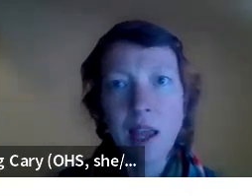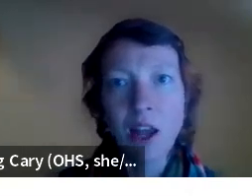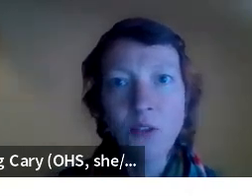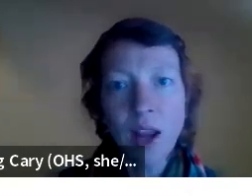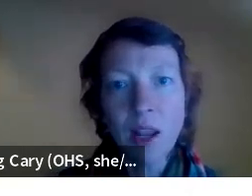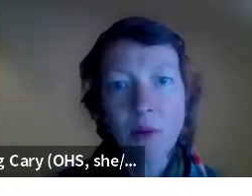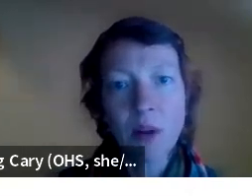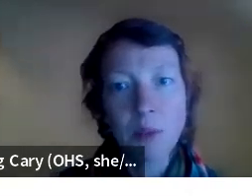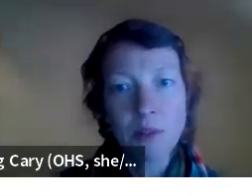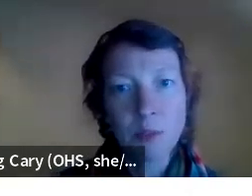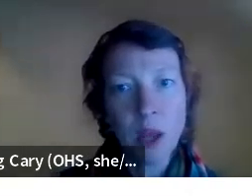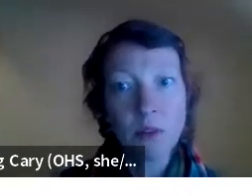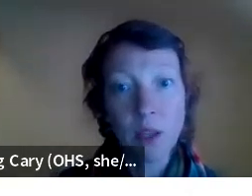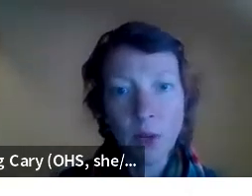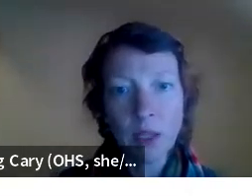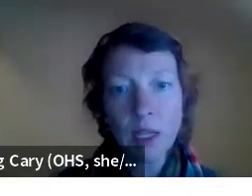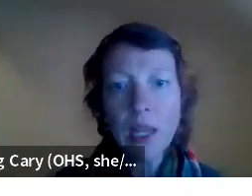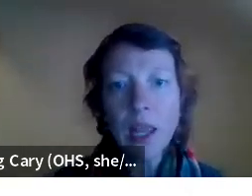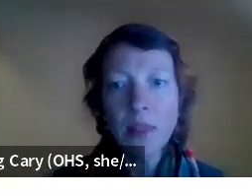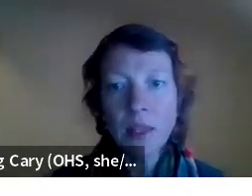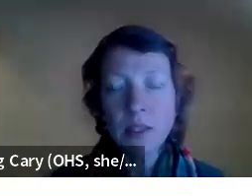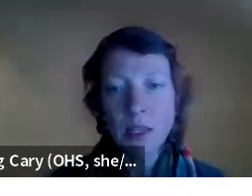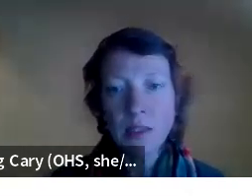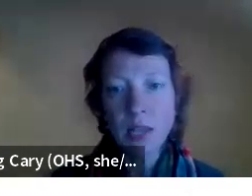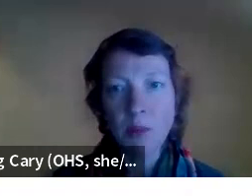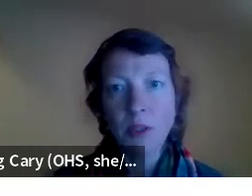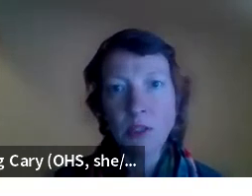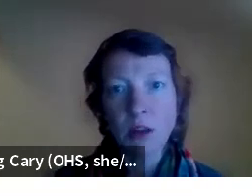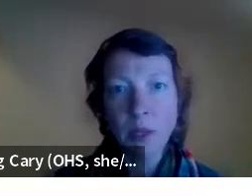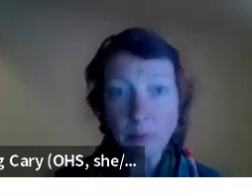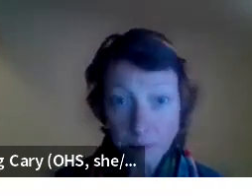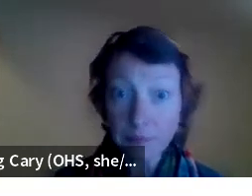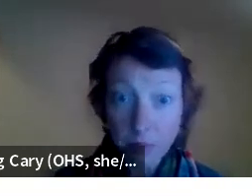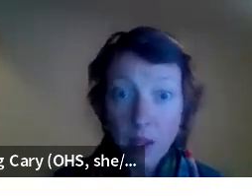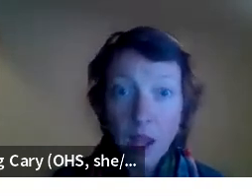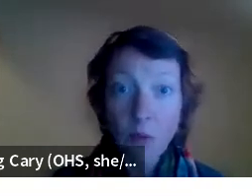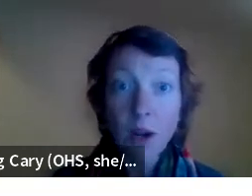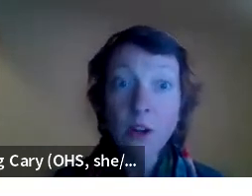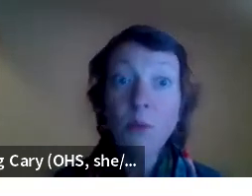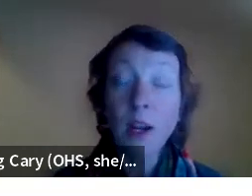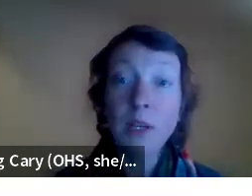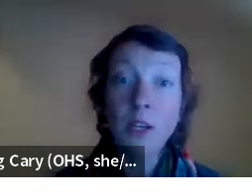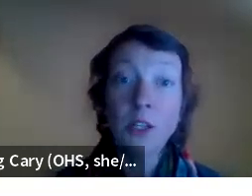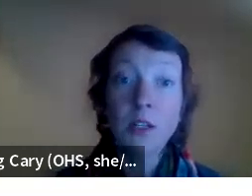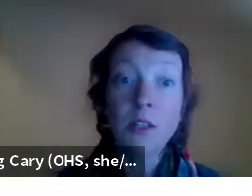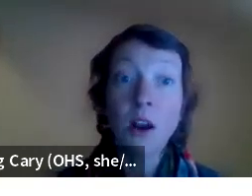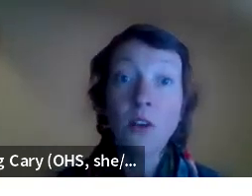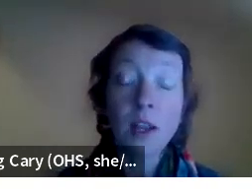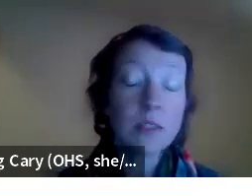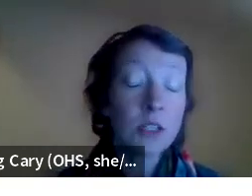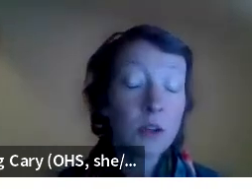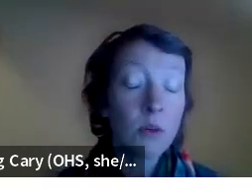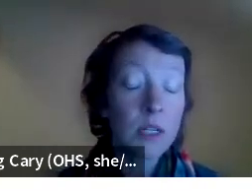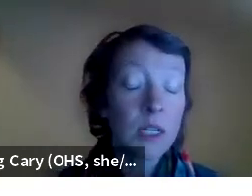guidance on Friday, we were able to respond really quickly. And this is a table describing what our new recommendations are